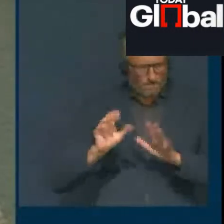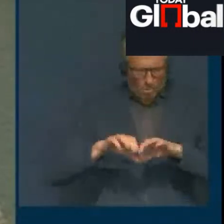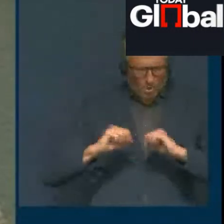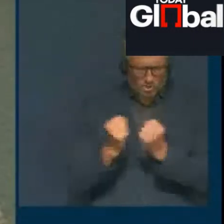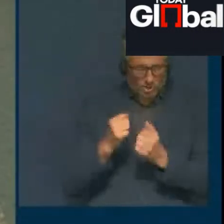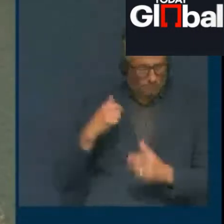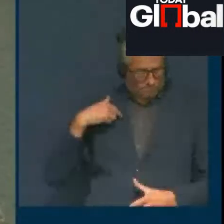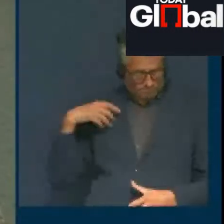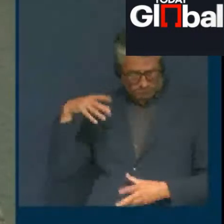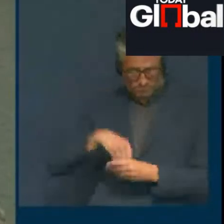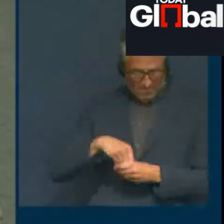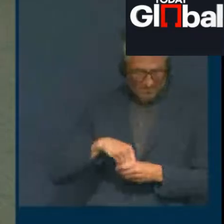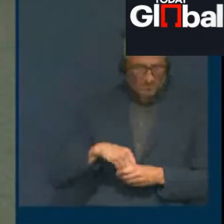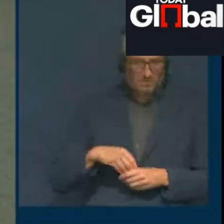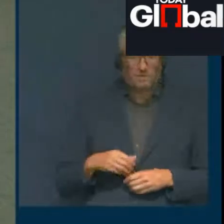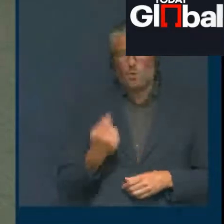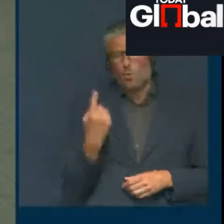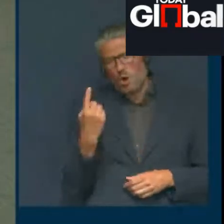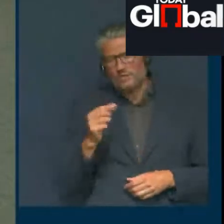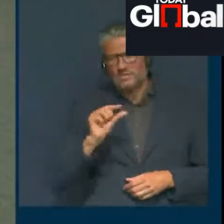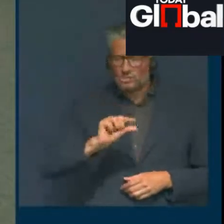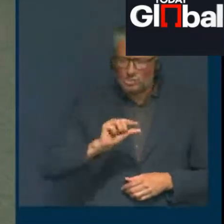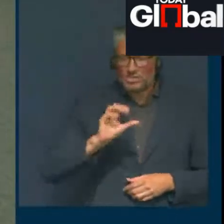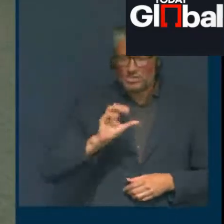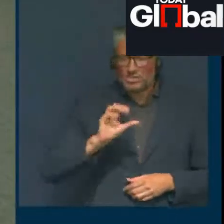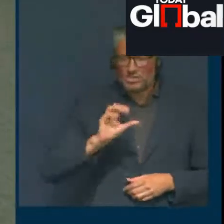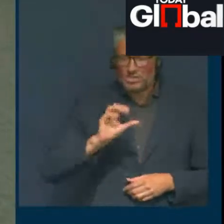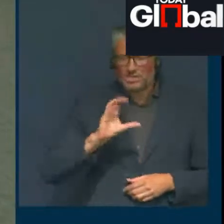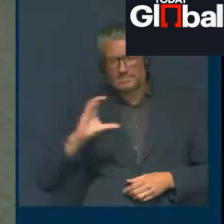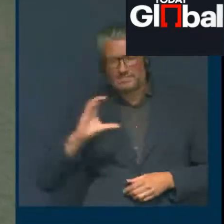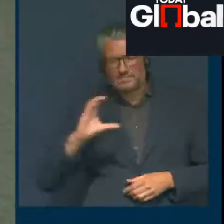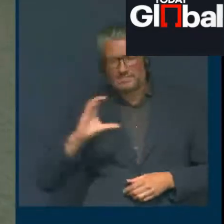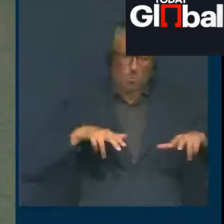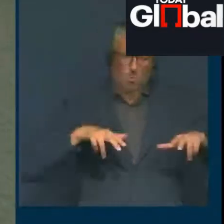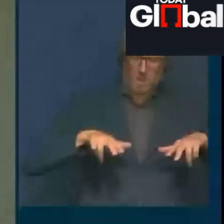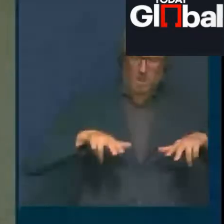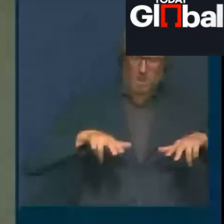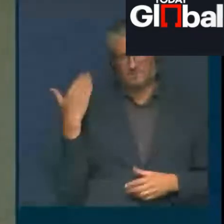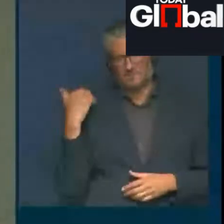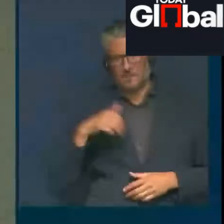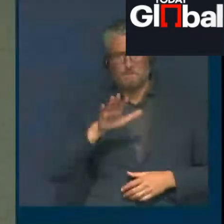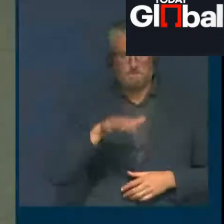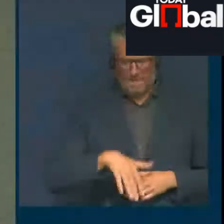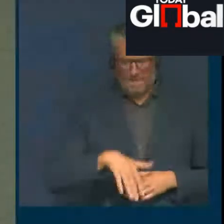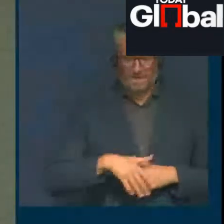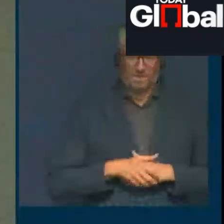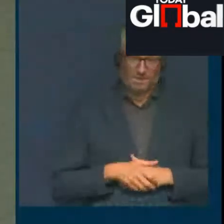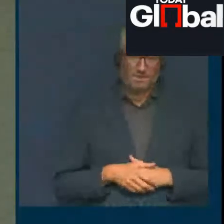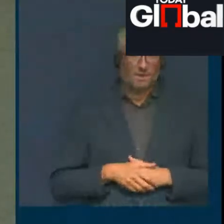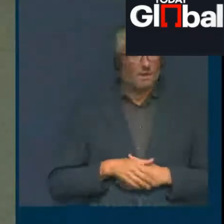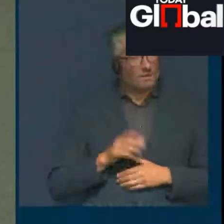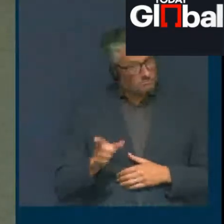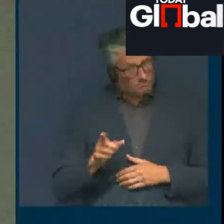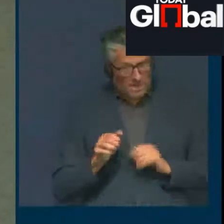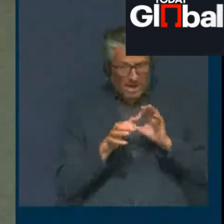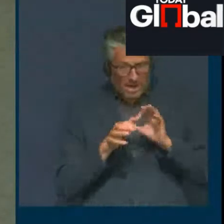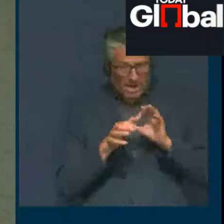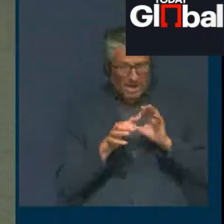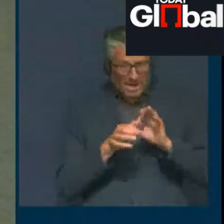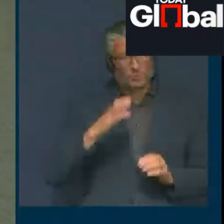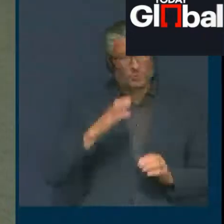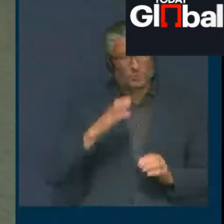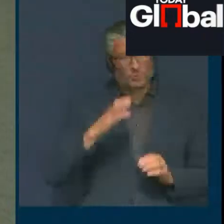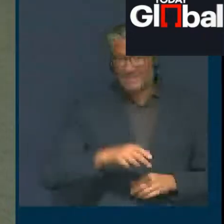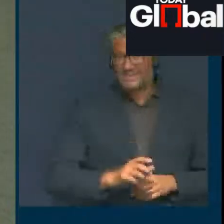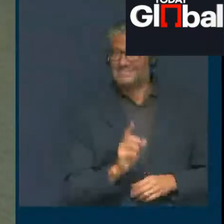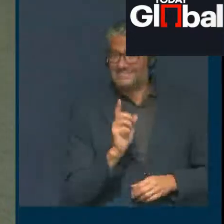the GCC in May 2026 on the enforcement of the CRPD and the